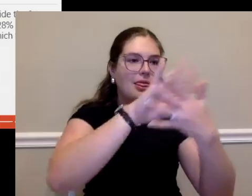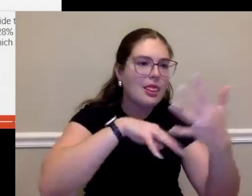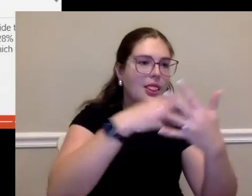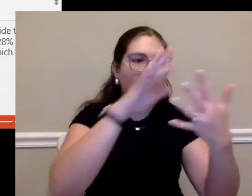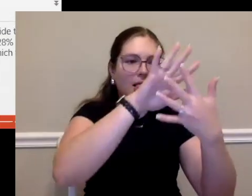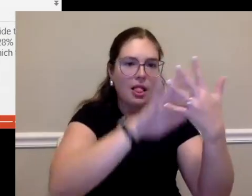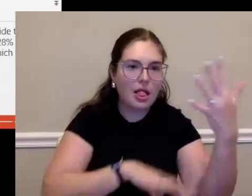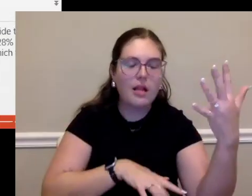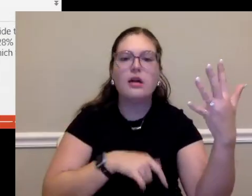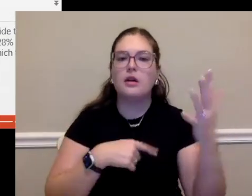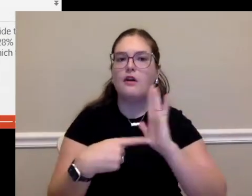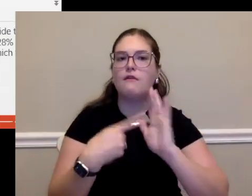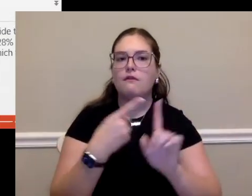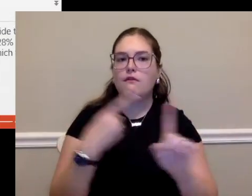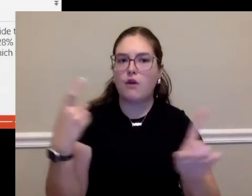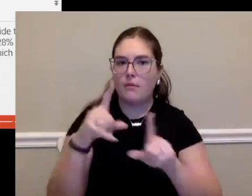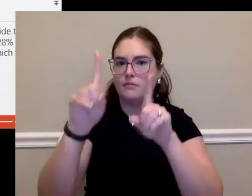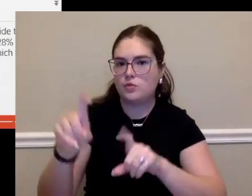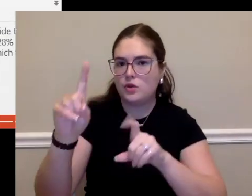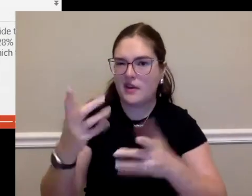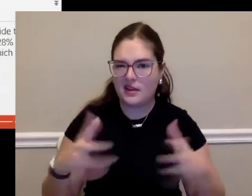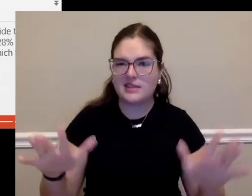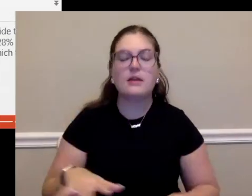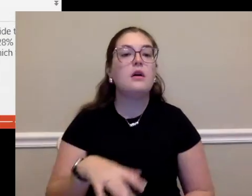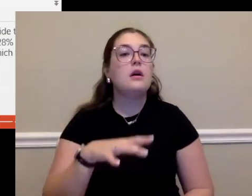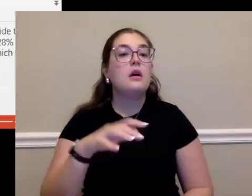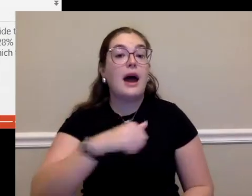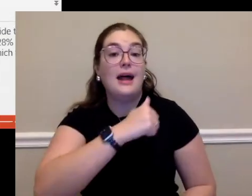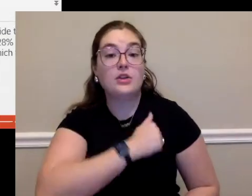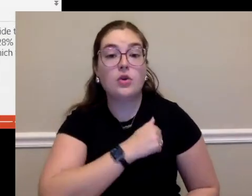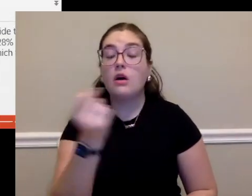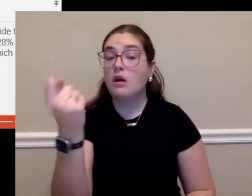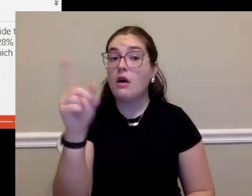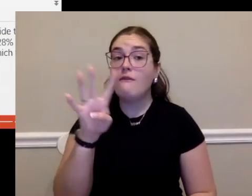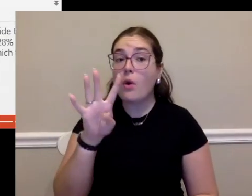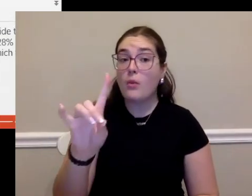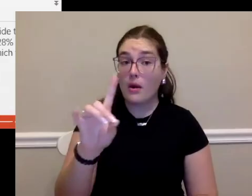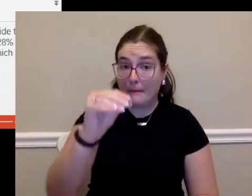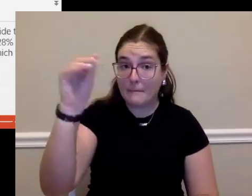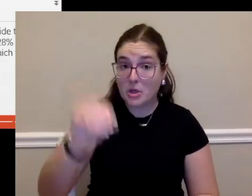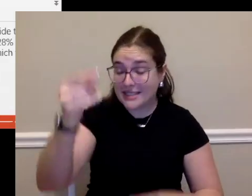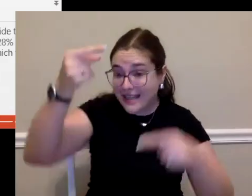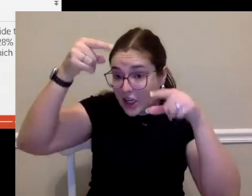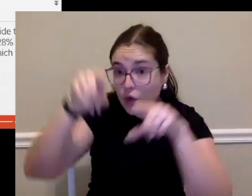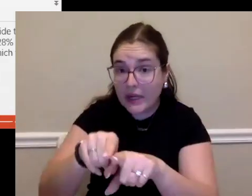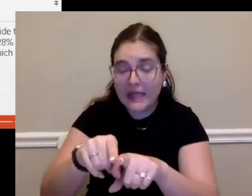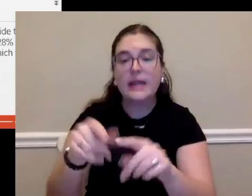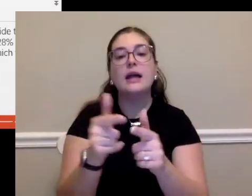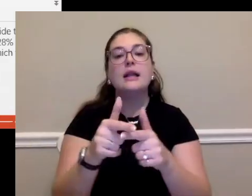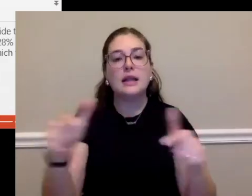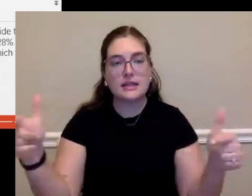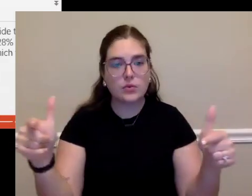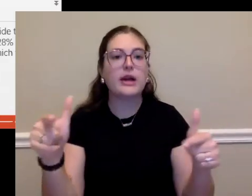the survey. So I just wanted to review that attitudes While 41% agreed that linguistic gender and human gender